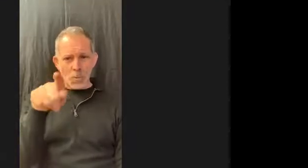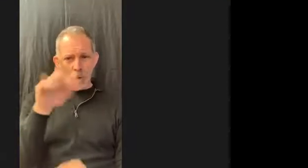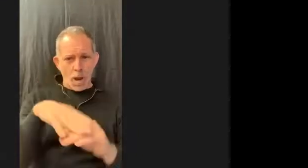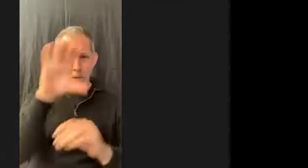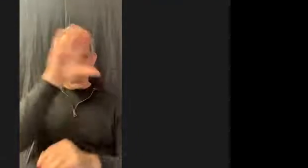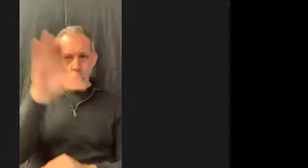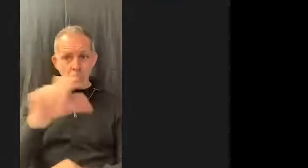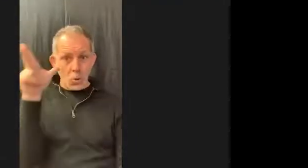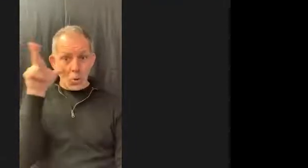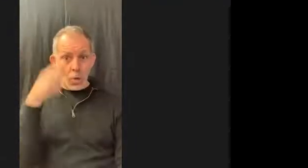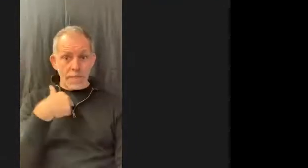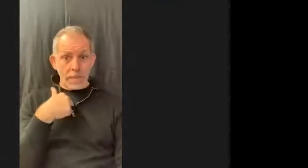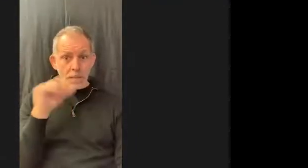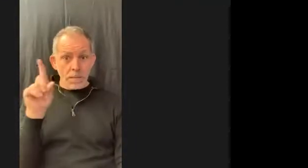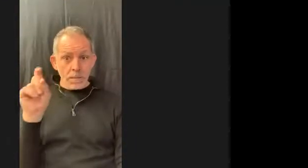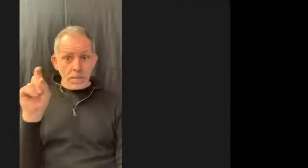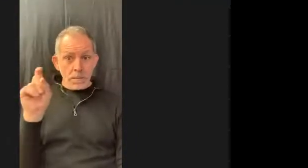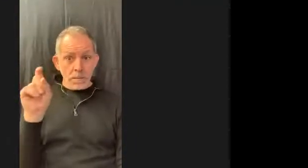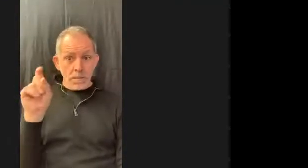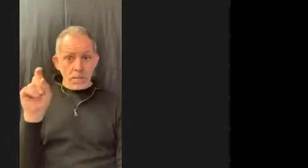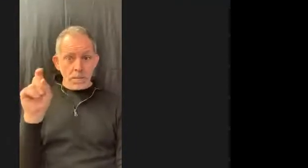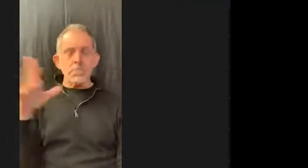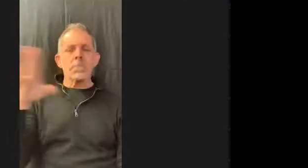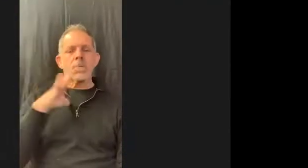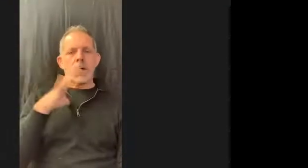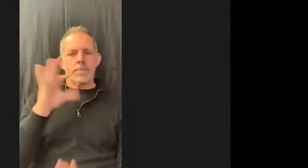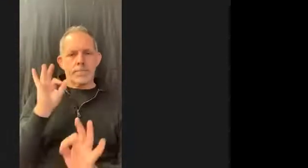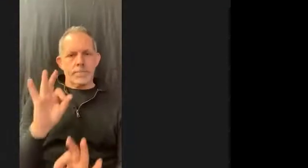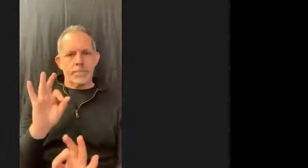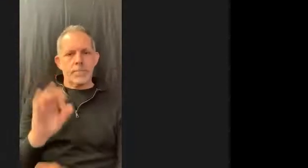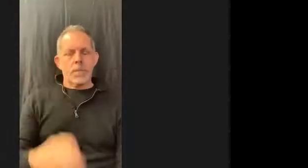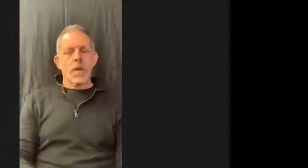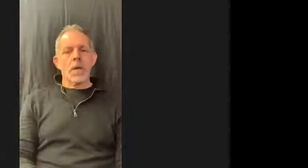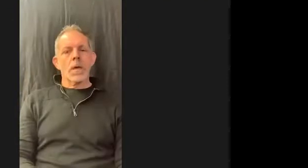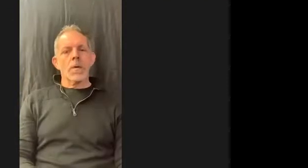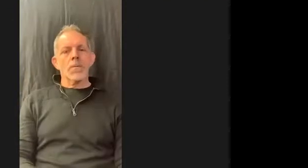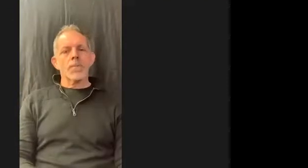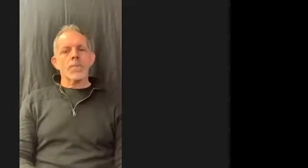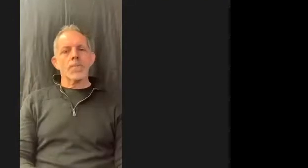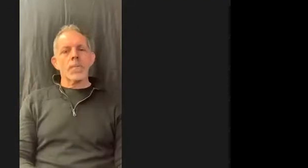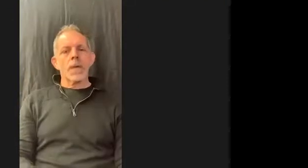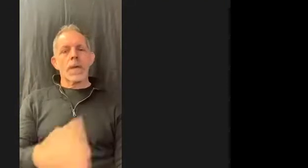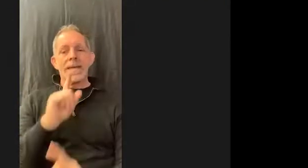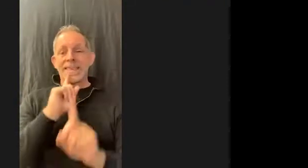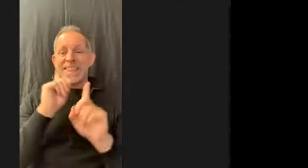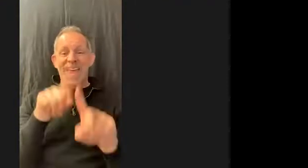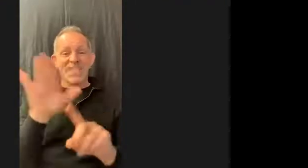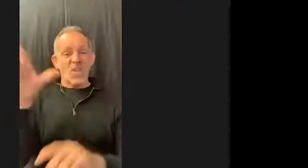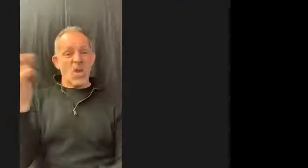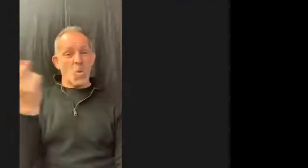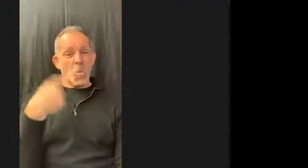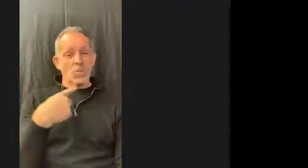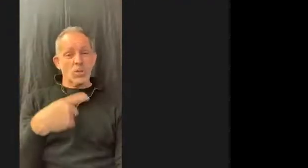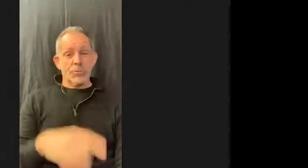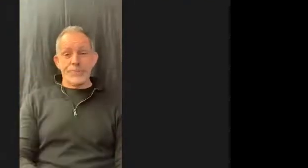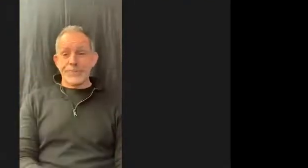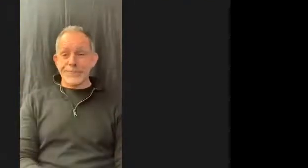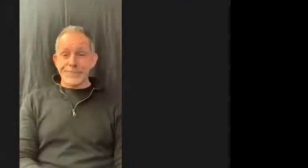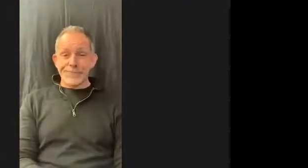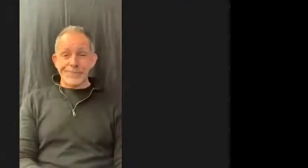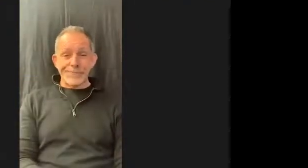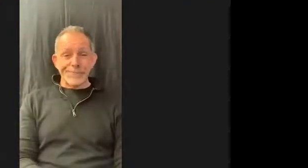mandates have their place, and they're also not without risk, benefits,